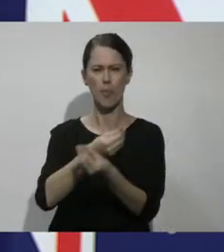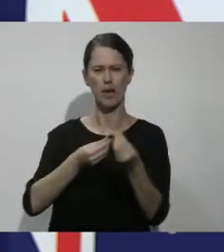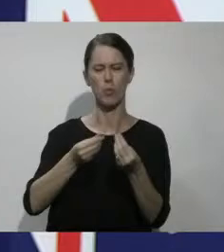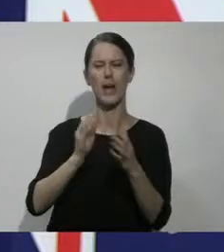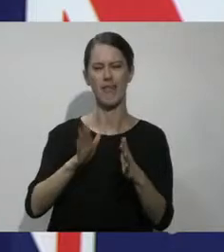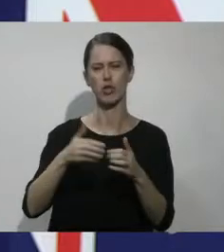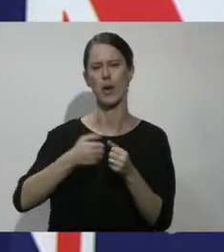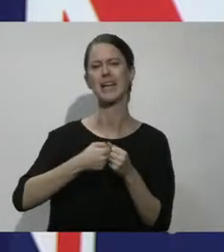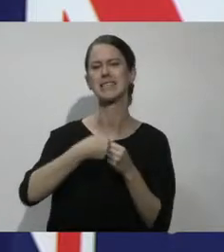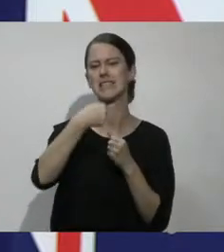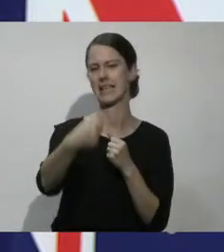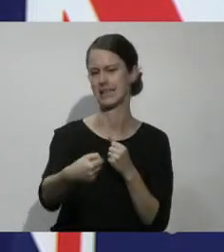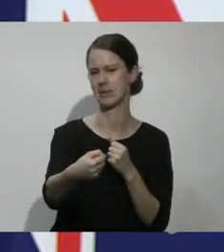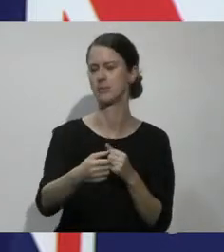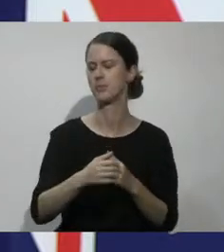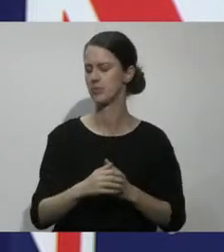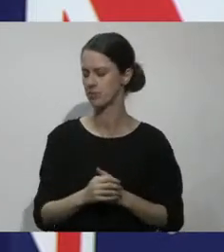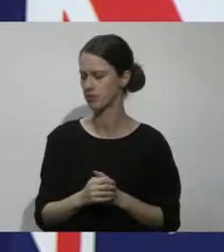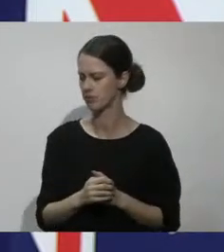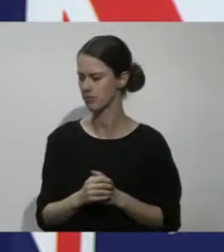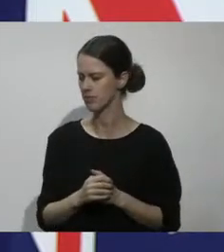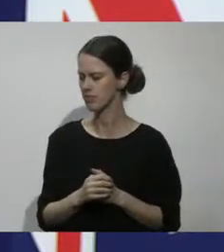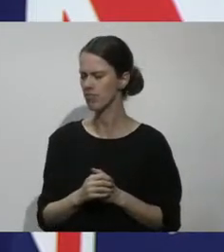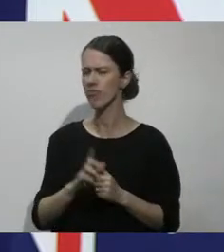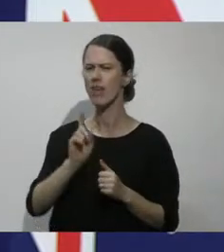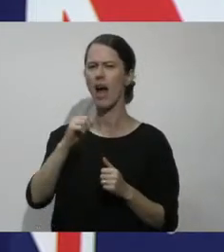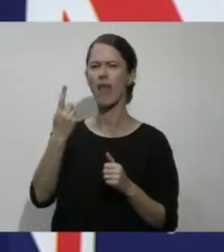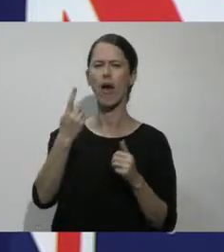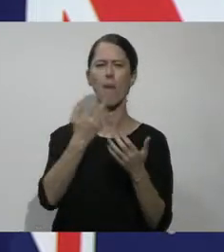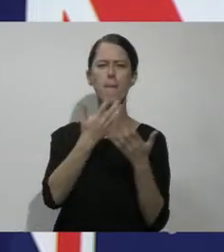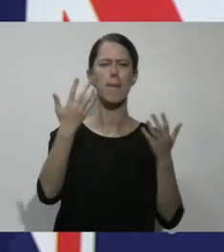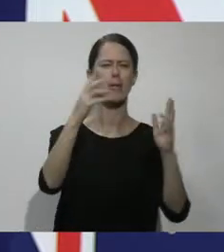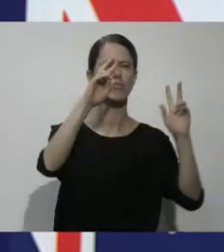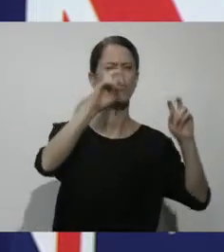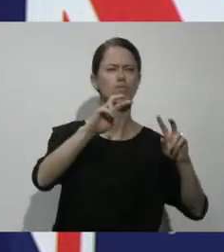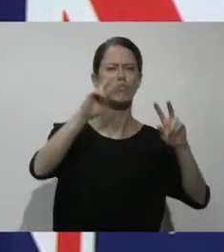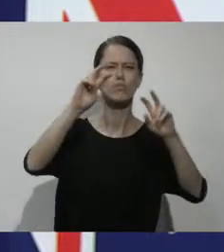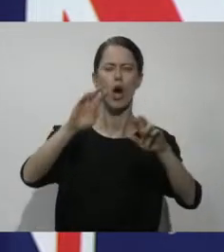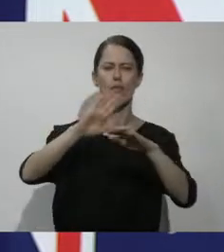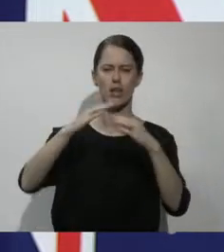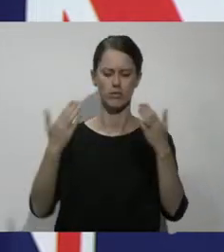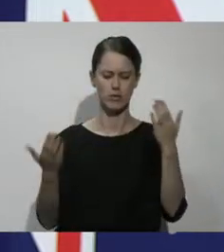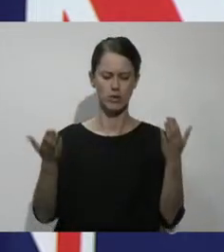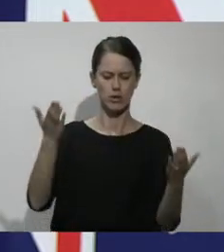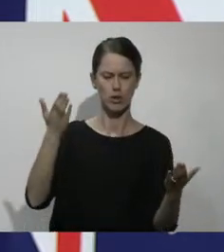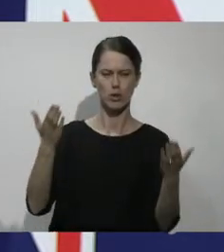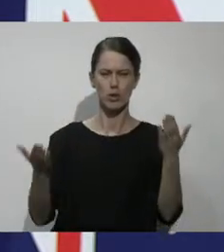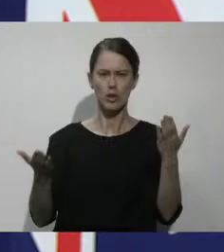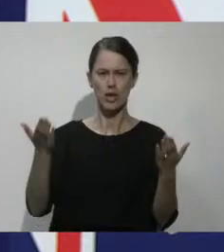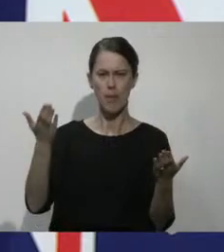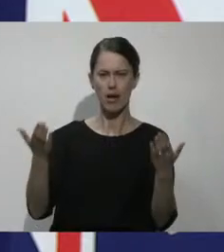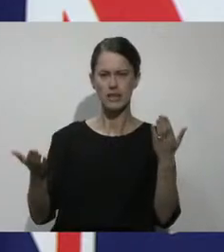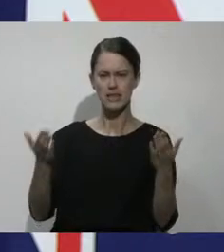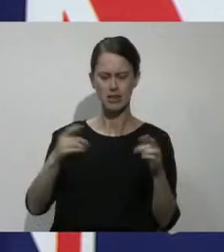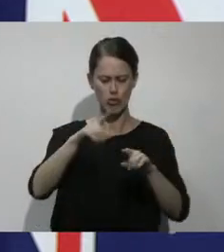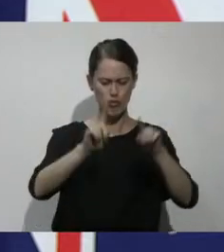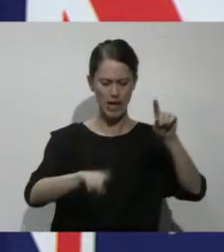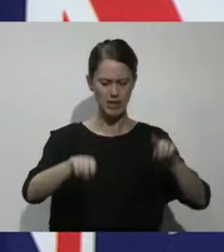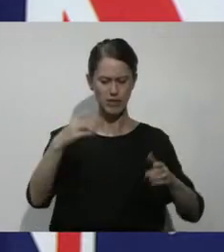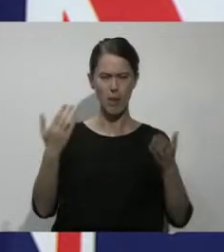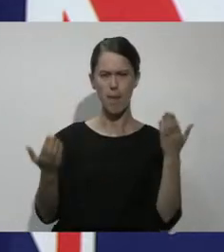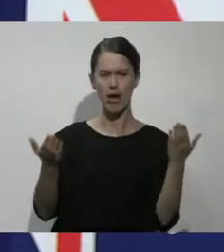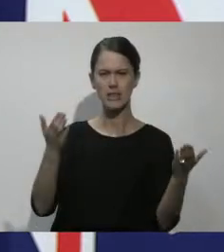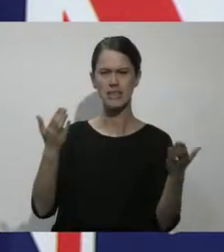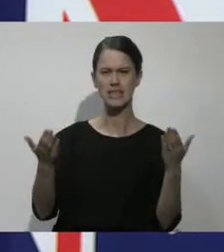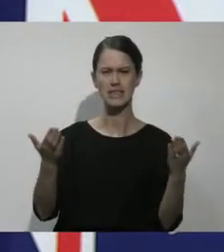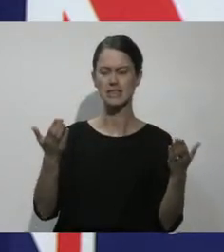this. When it comes to the bigger studies around the comparisons, the qualities as you call them, or the range of comparisons that